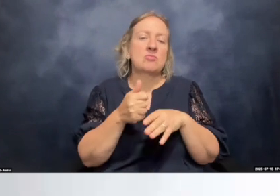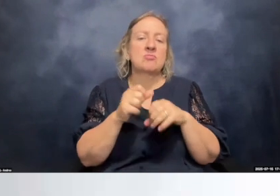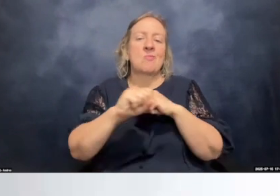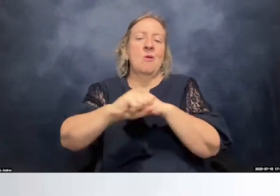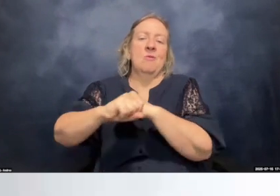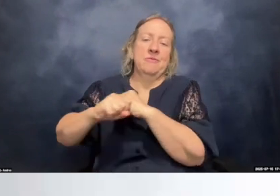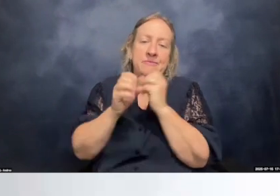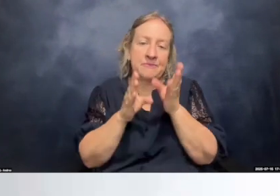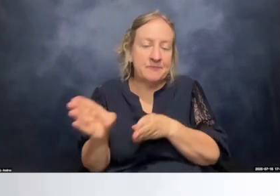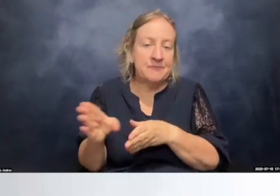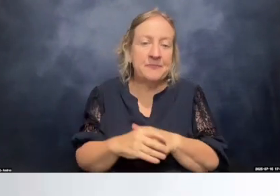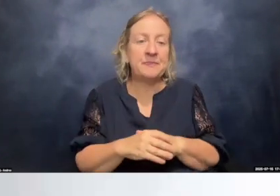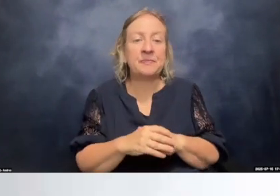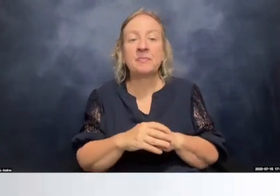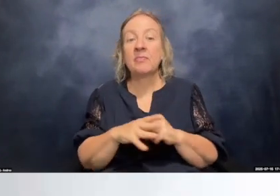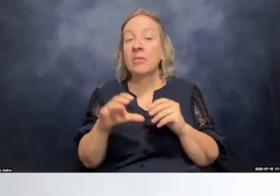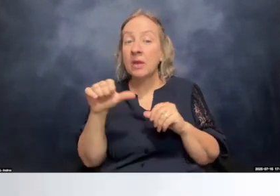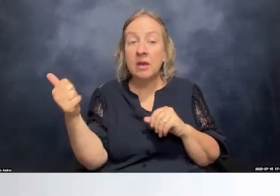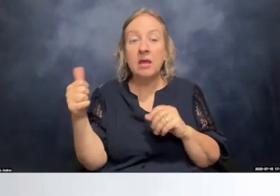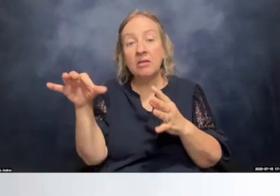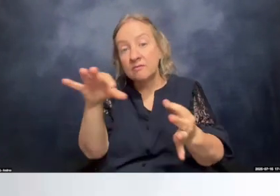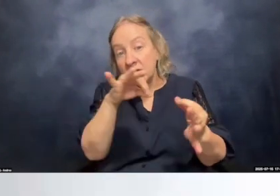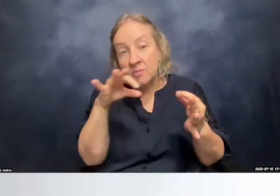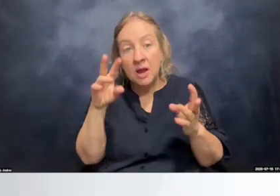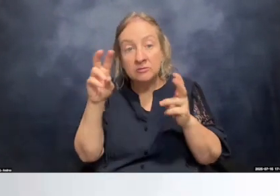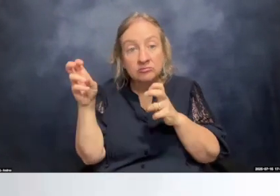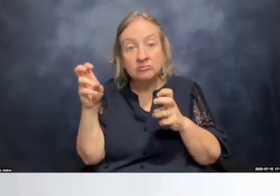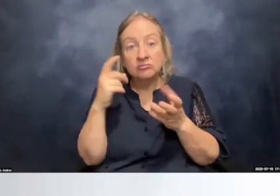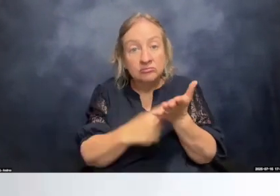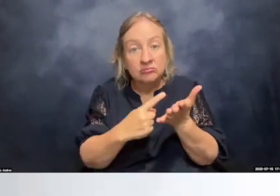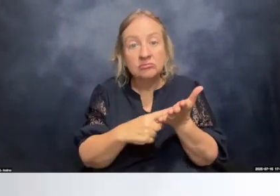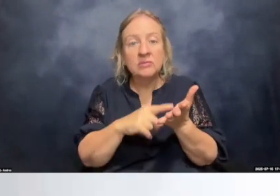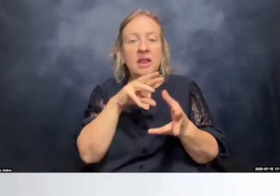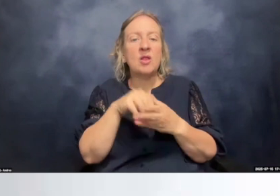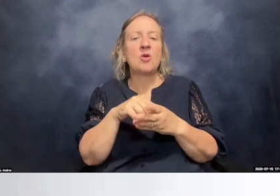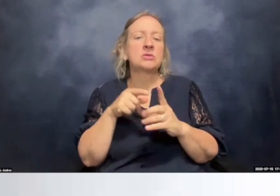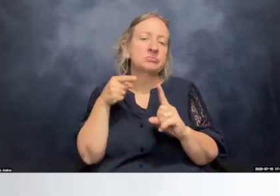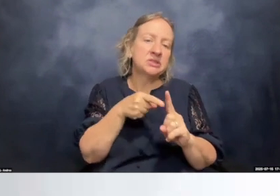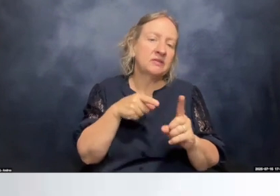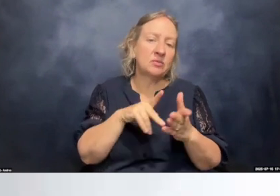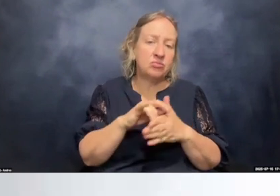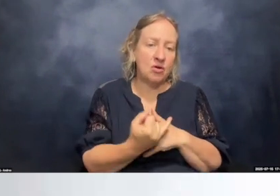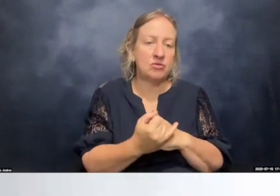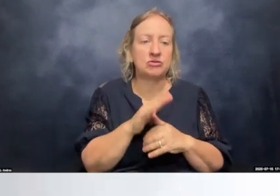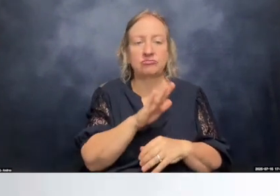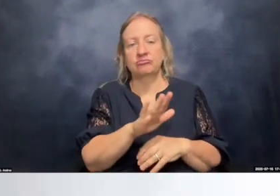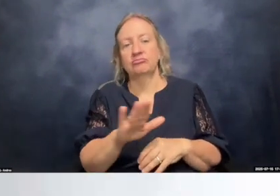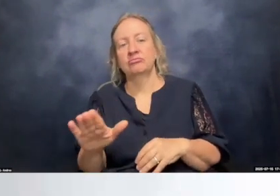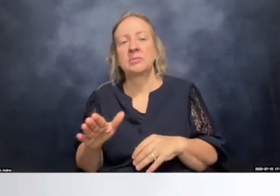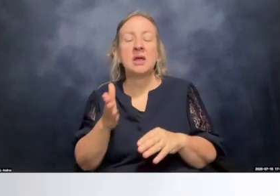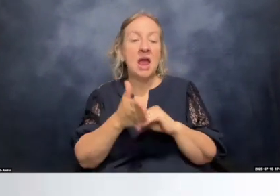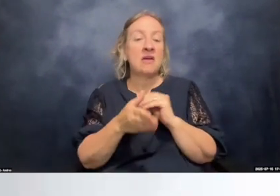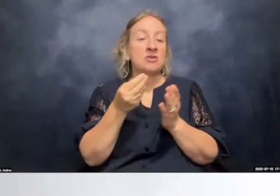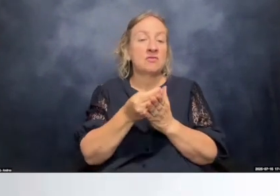Anticipated discussion and feedback topics include project-specific policy topics. After the funding plan process, when the